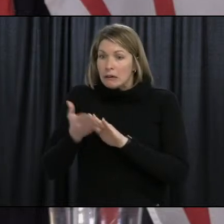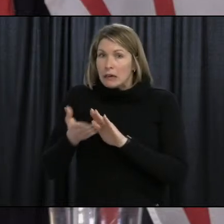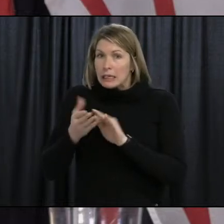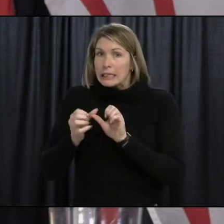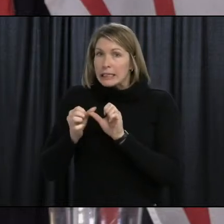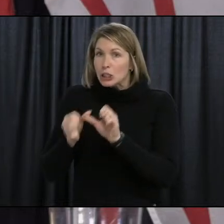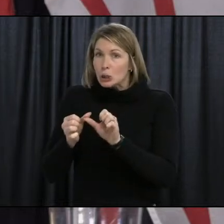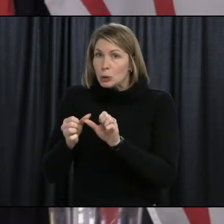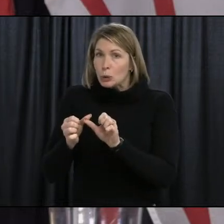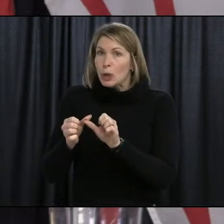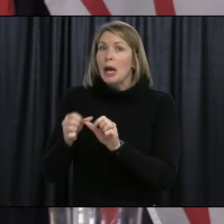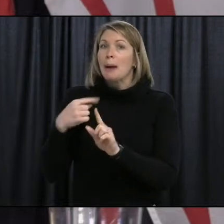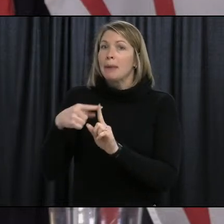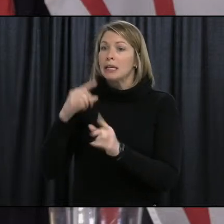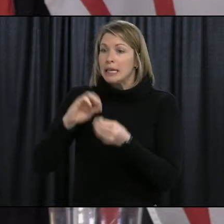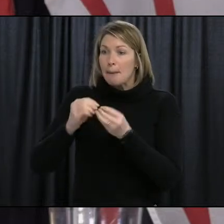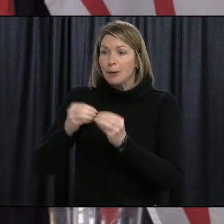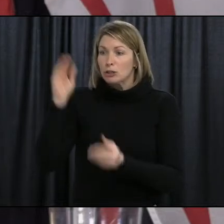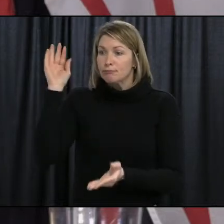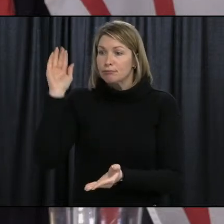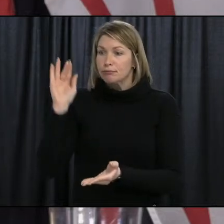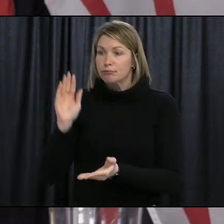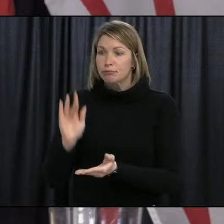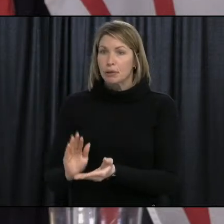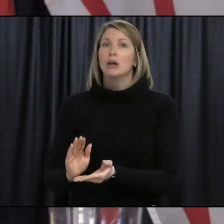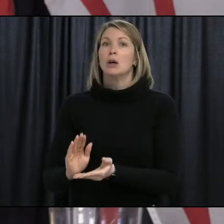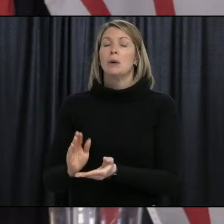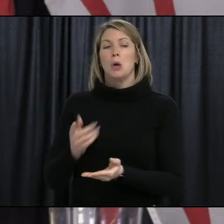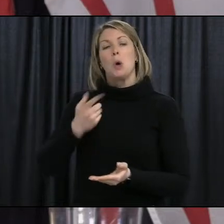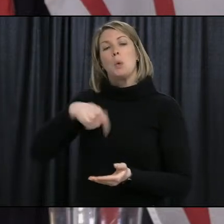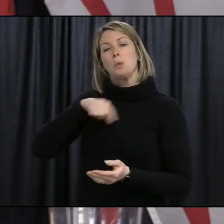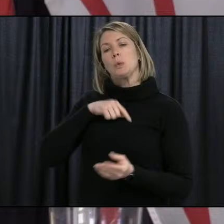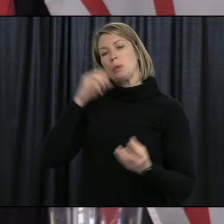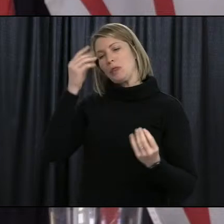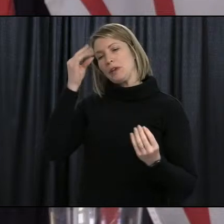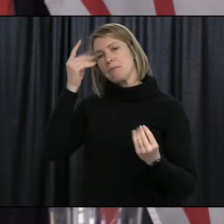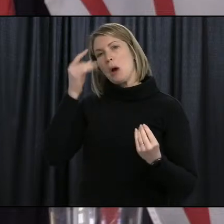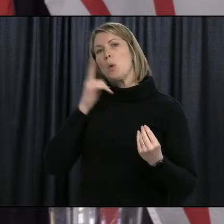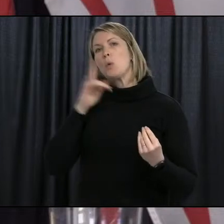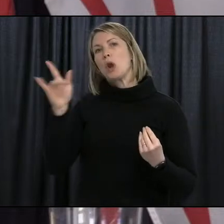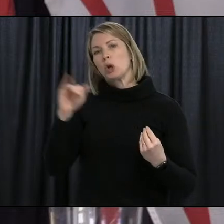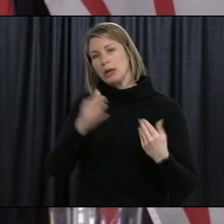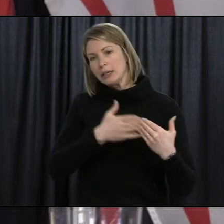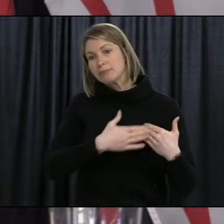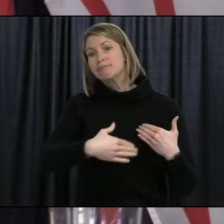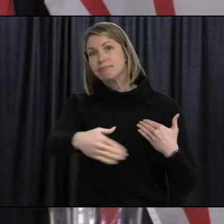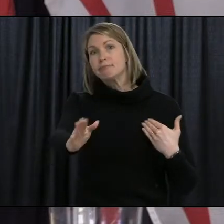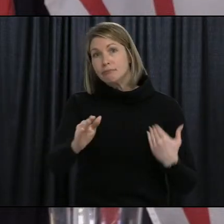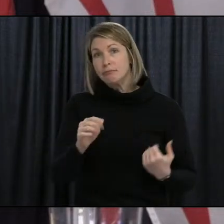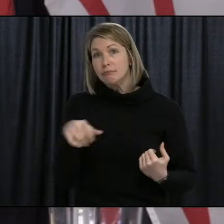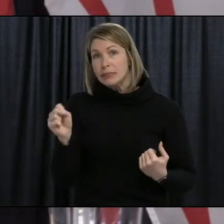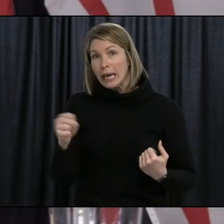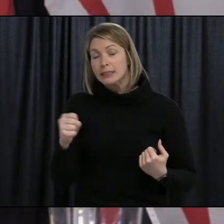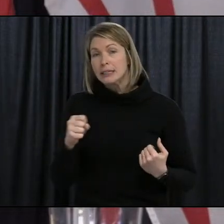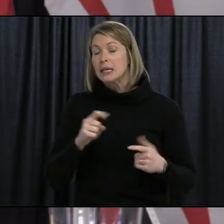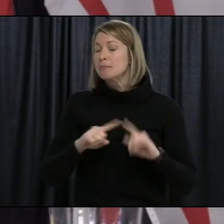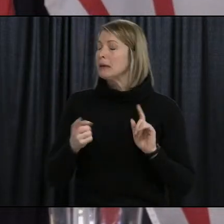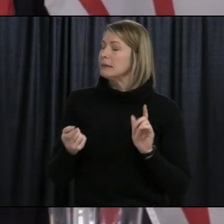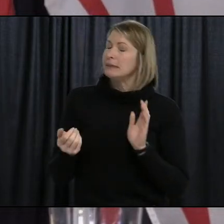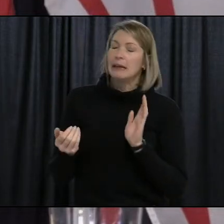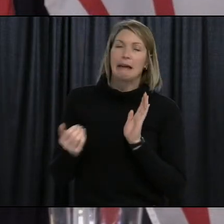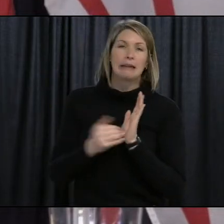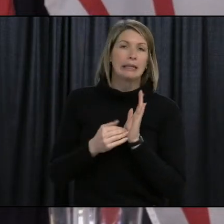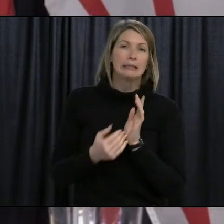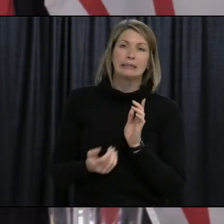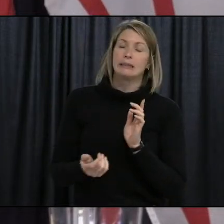the number of briefings, and we're looking at continuing to change that into the future. So, but as I said from the beginning,